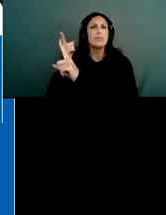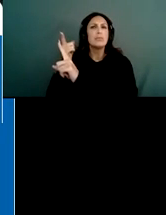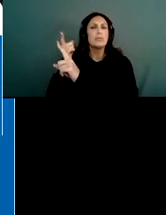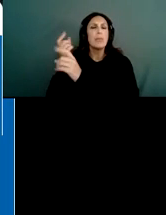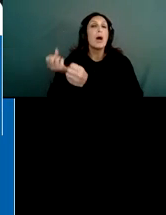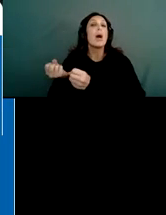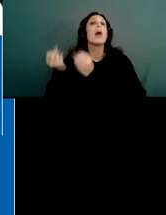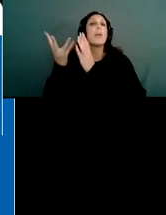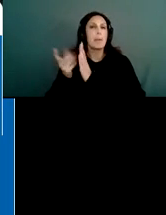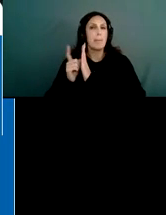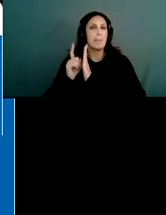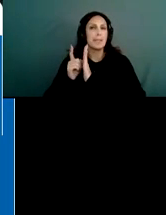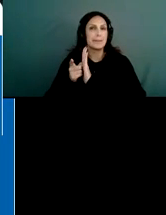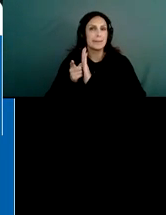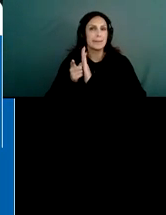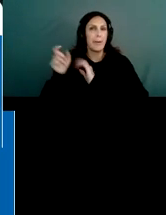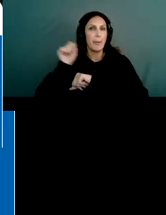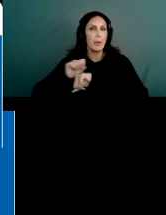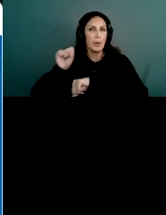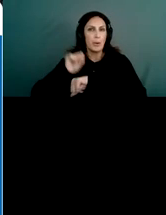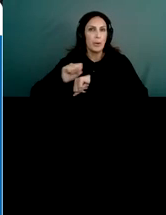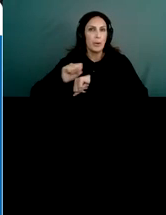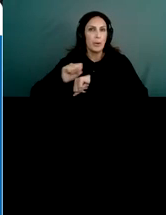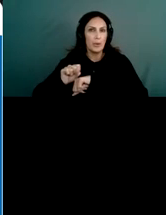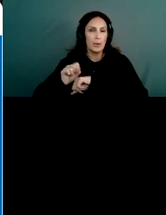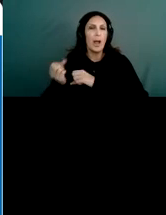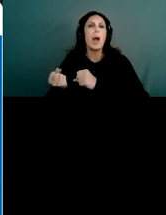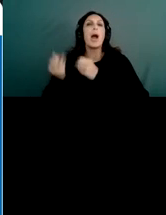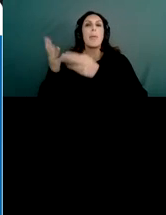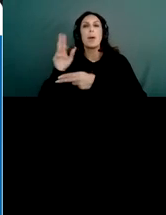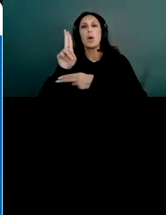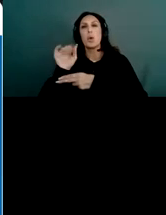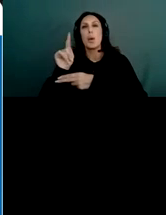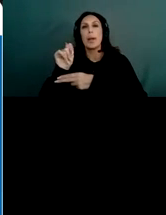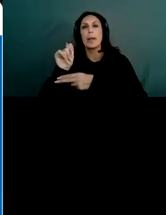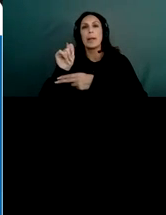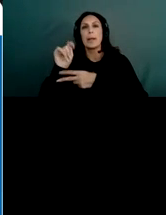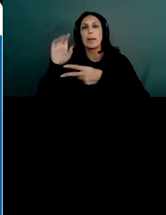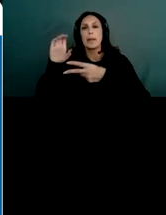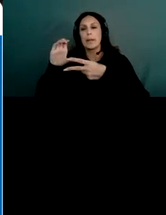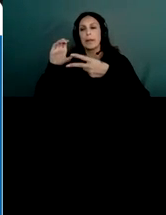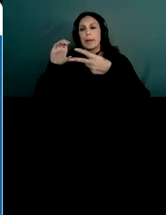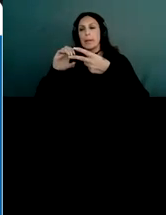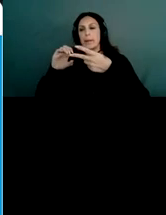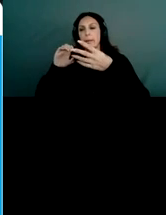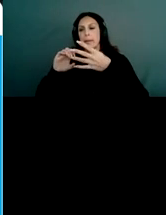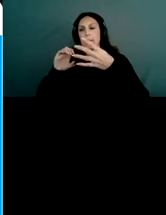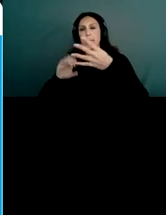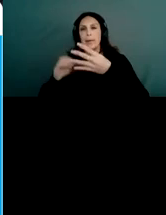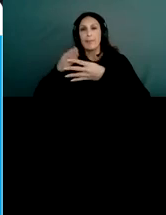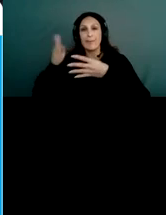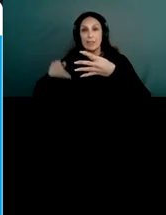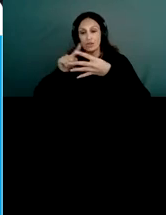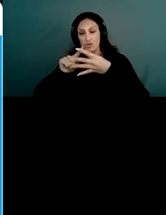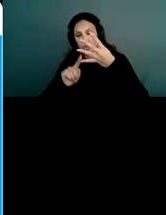has worked in the program, the number of units the student has completed. Selecting the arrow button will move the student